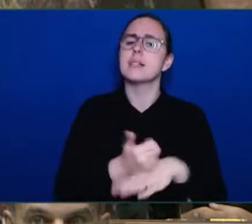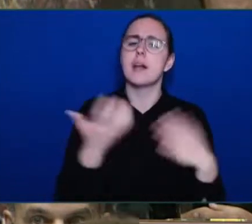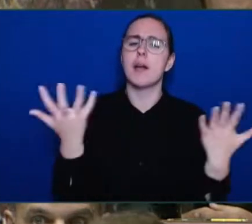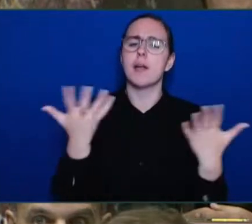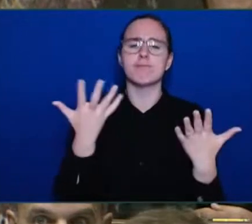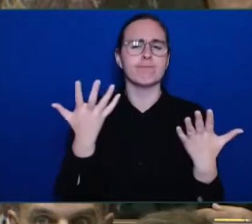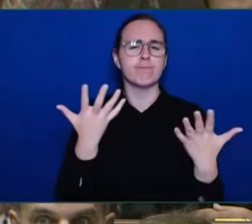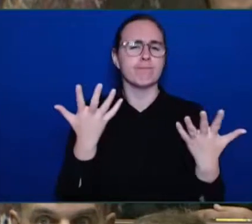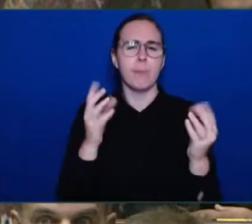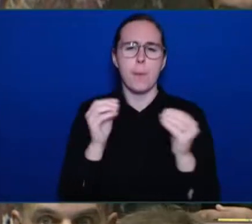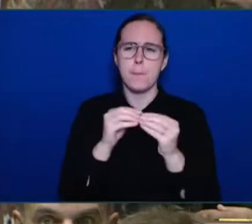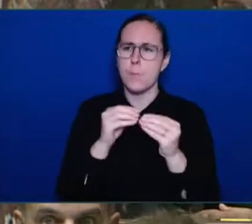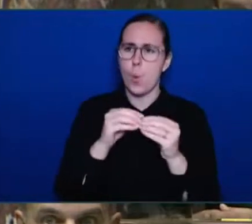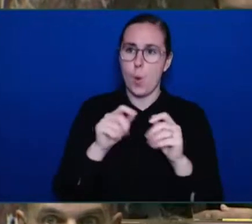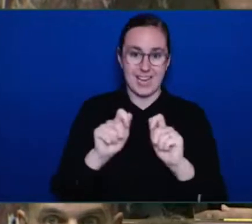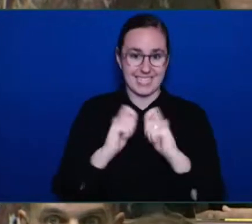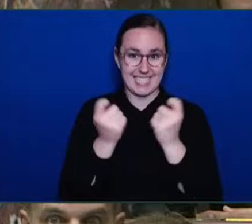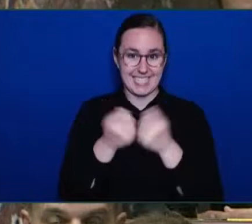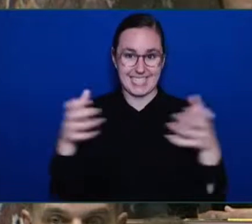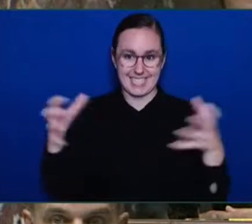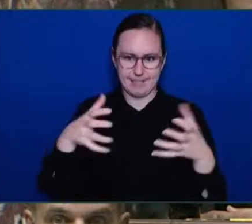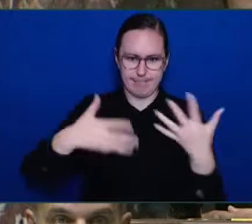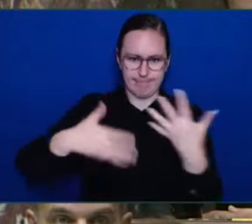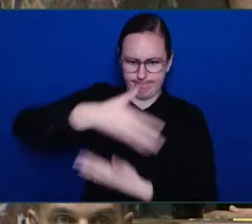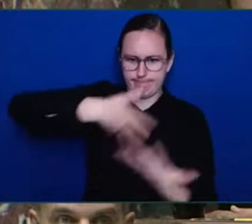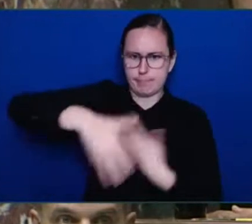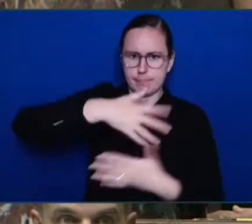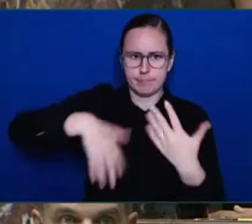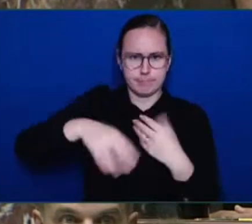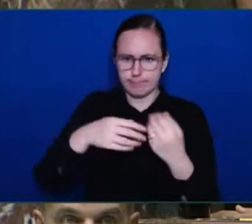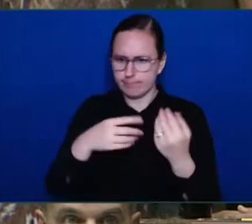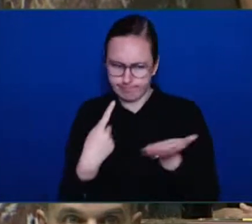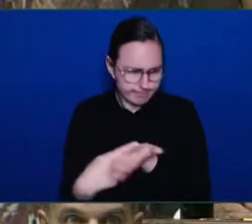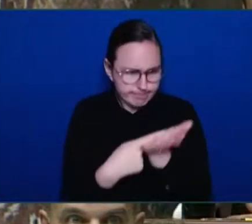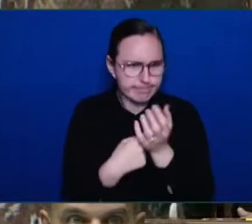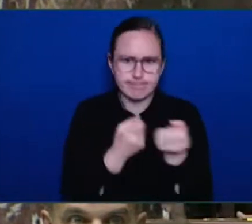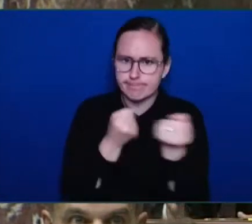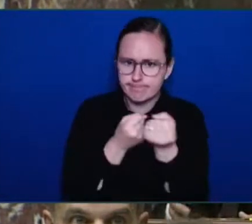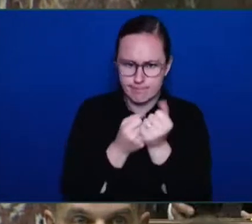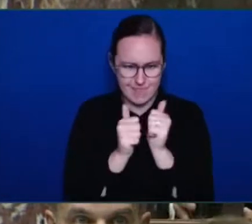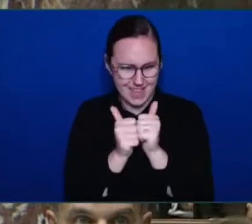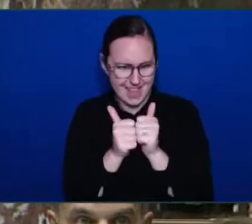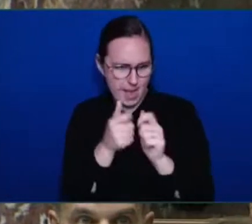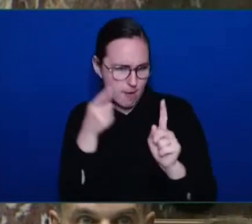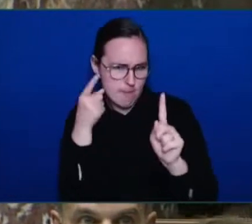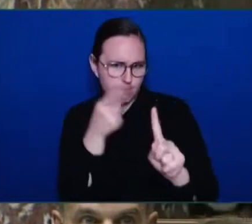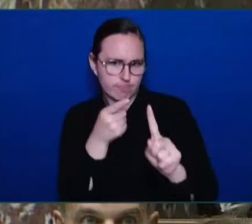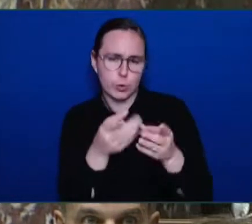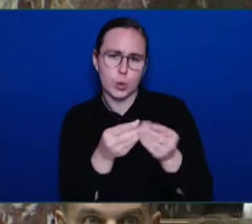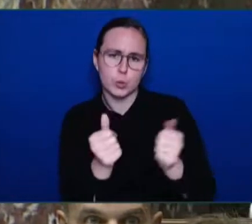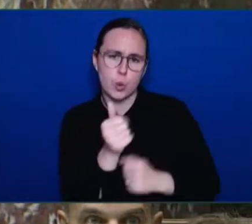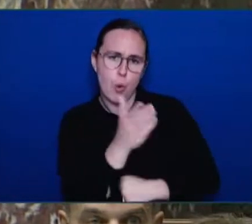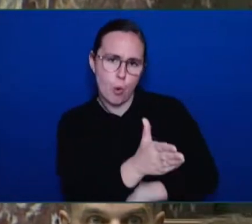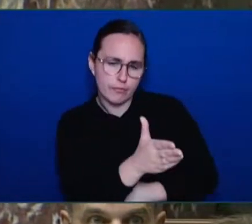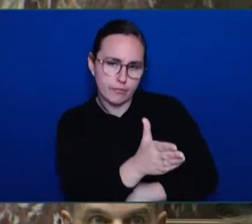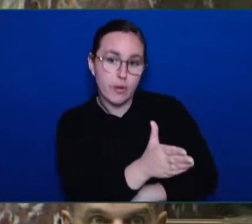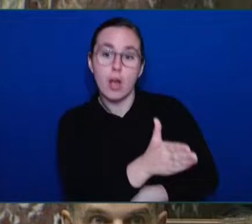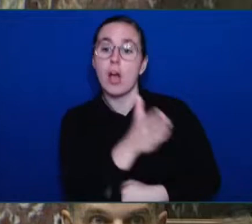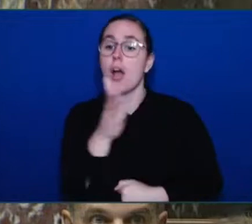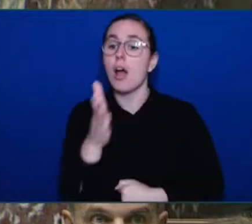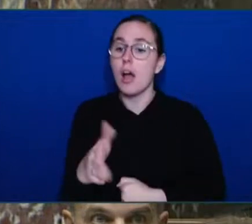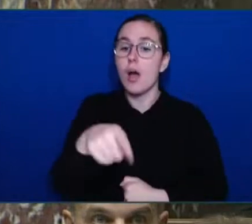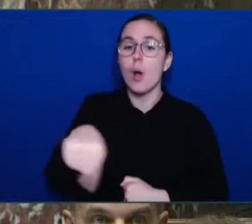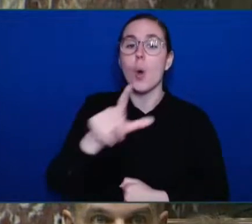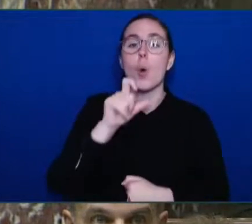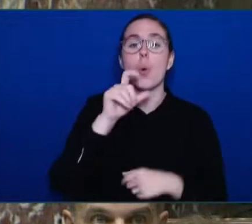with community service providers, so we can make sure that we have abilities to work before incidents of the kind she